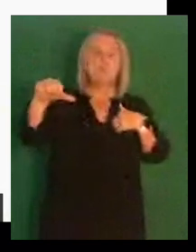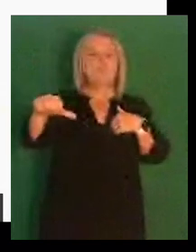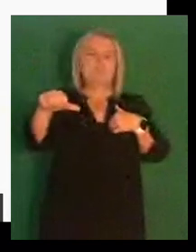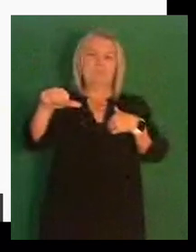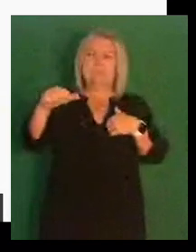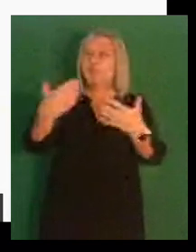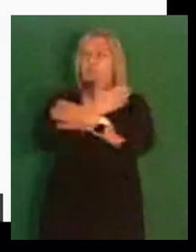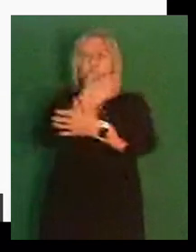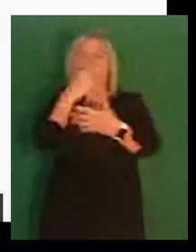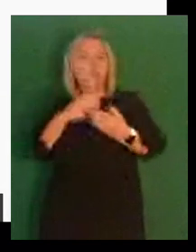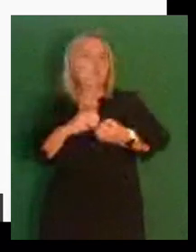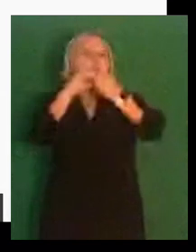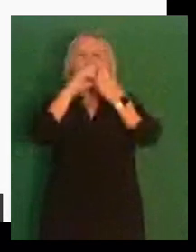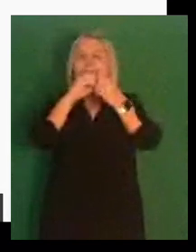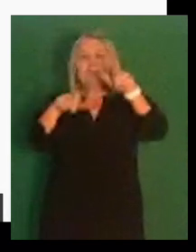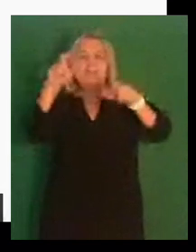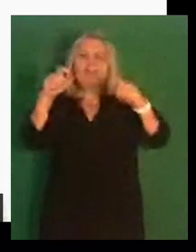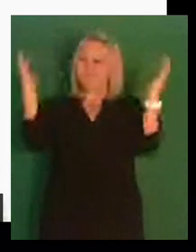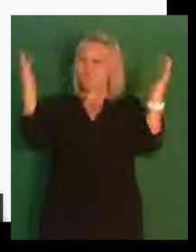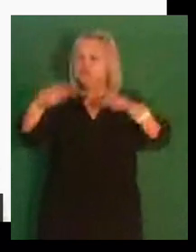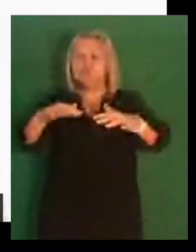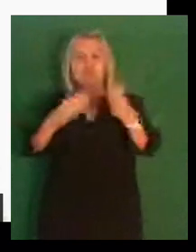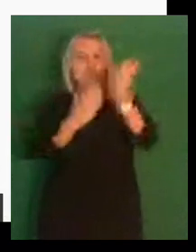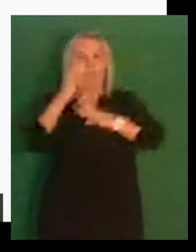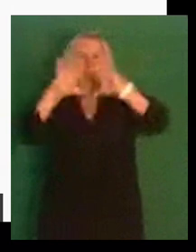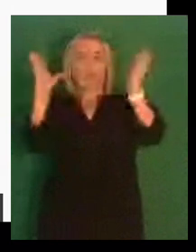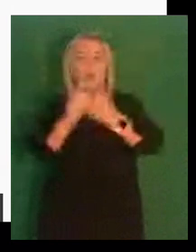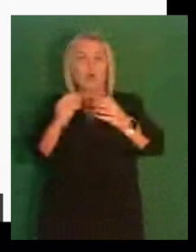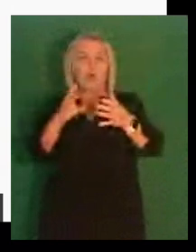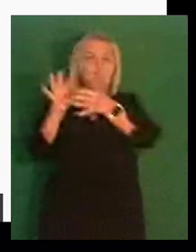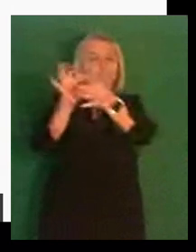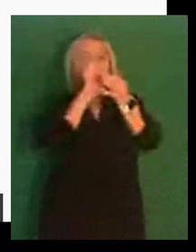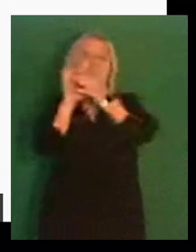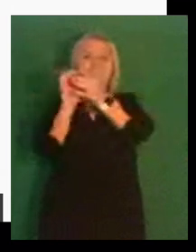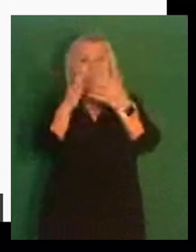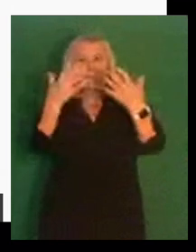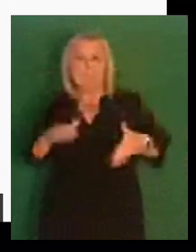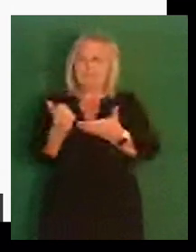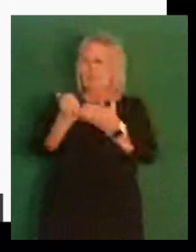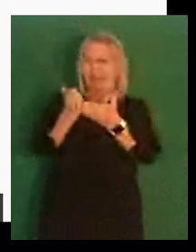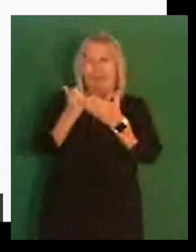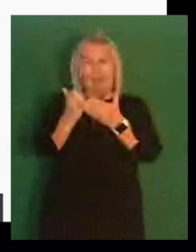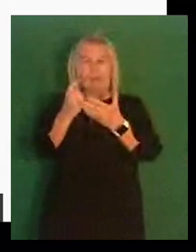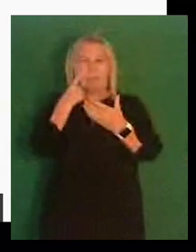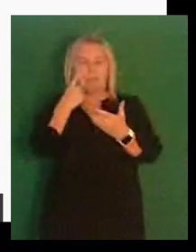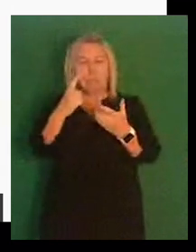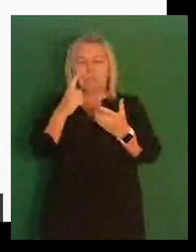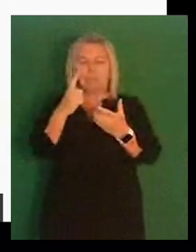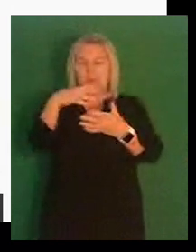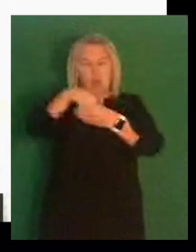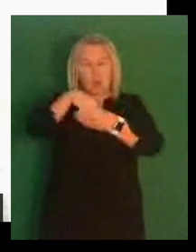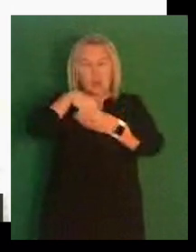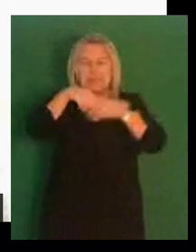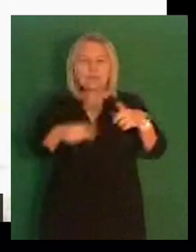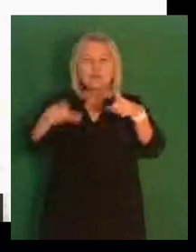and creatives from all over the world who've been helping us to unpack some of the big questions swirling around the